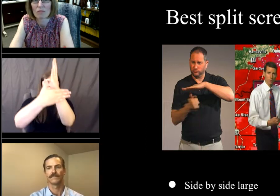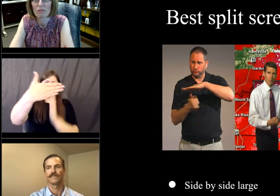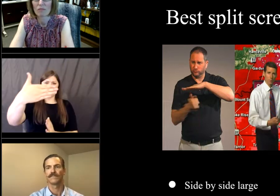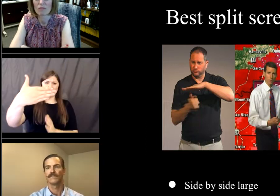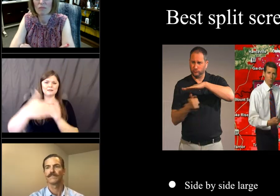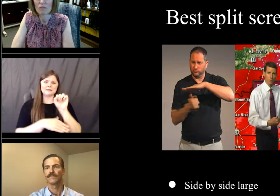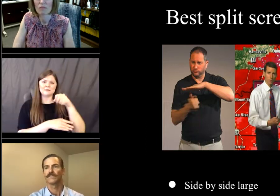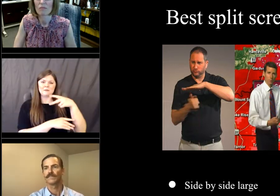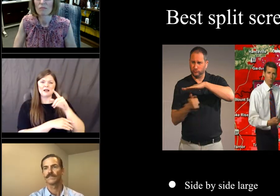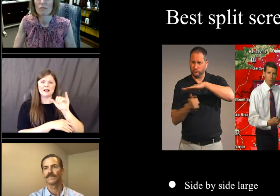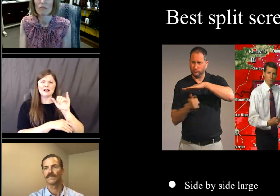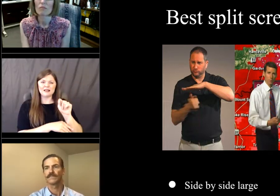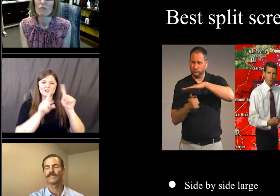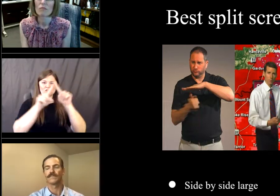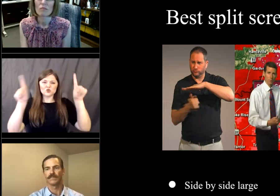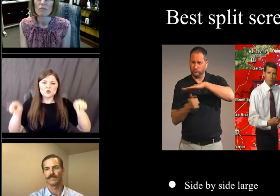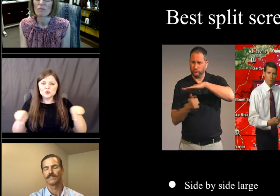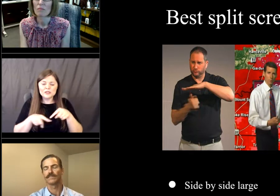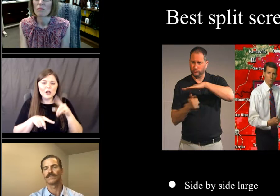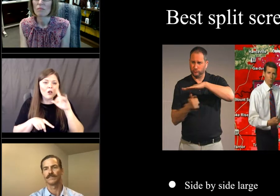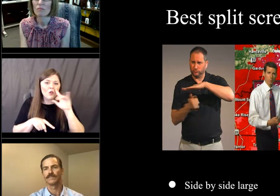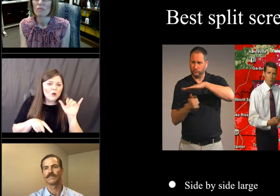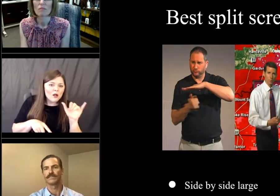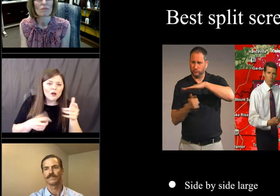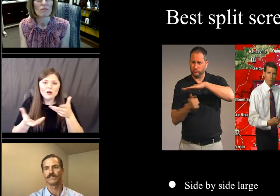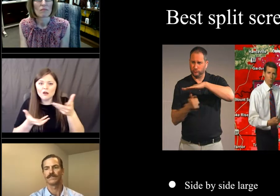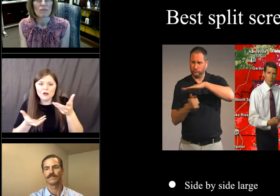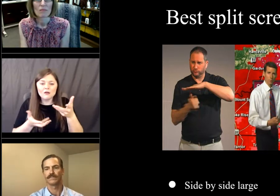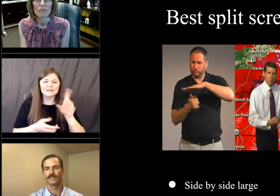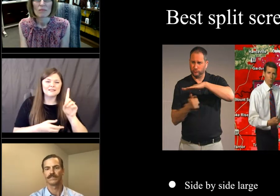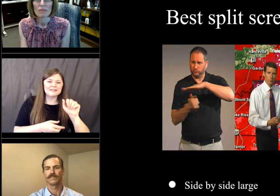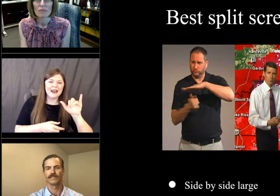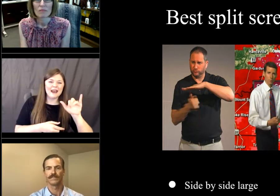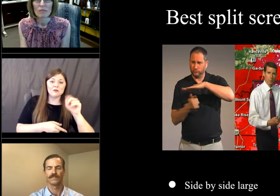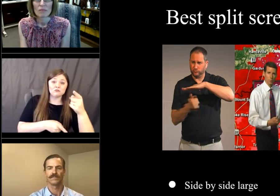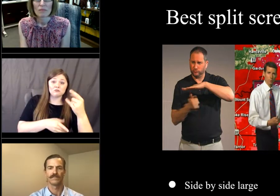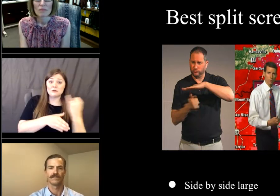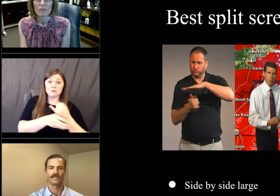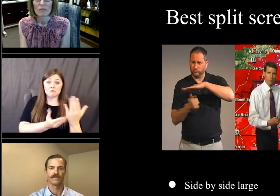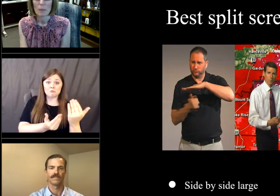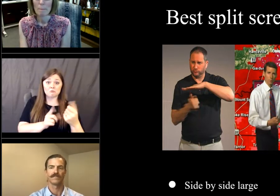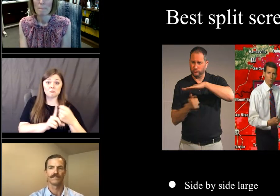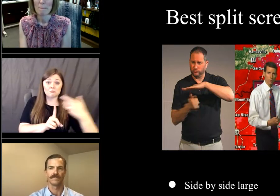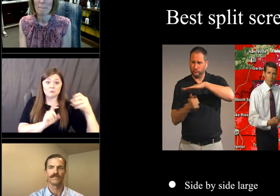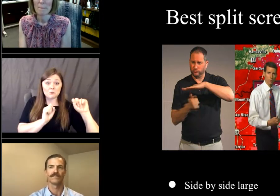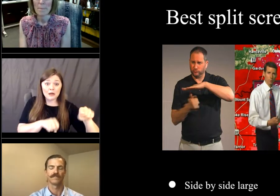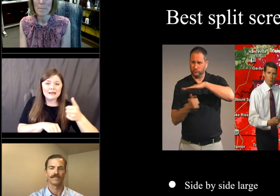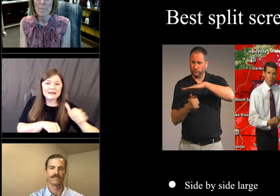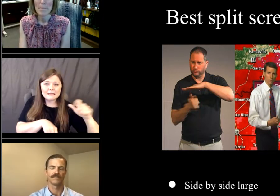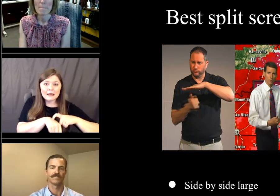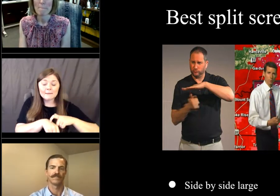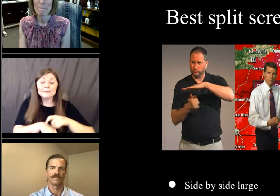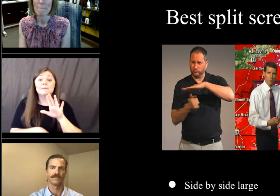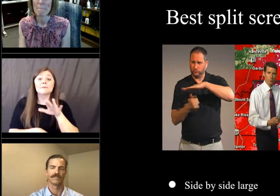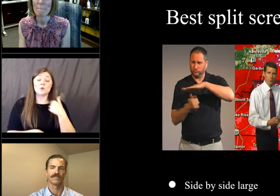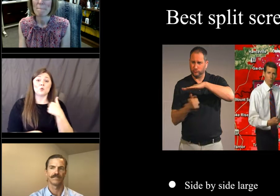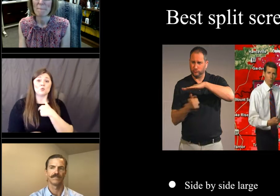back in and talk about this at any time. But in our focus groups, we tried a bunch of different formats, and